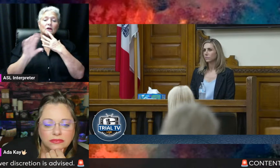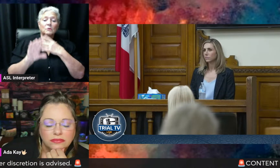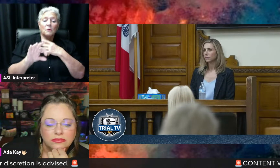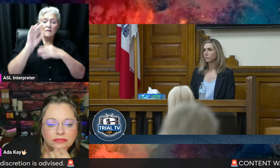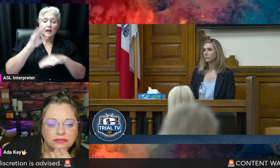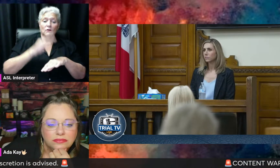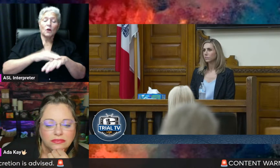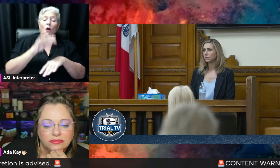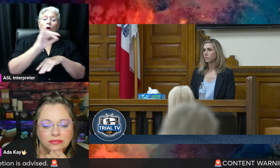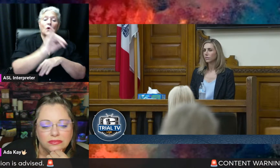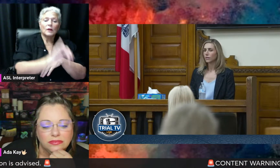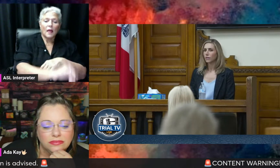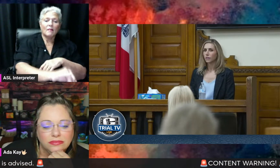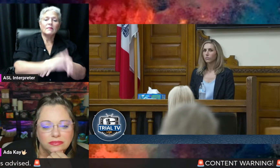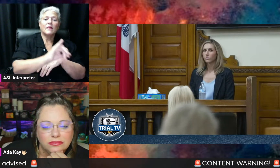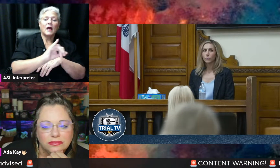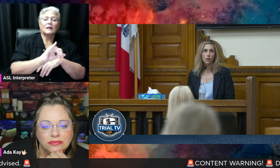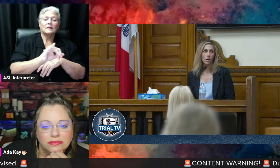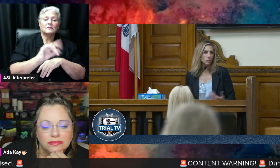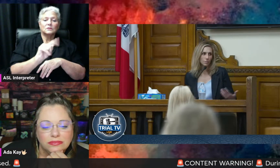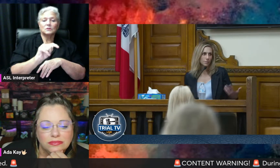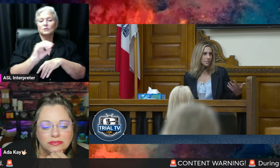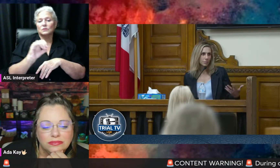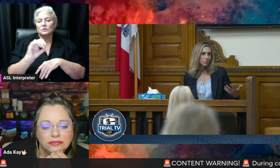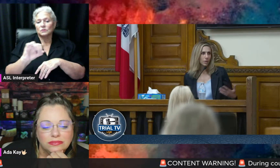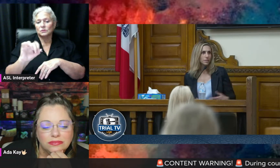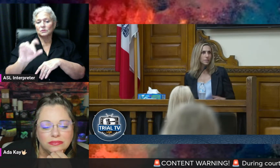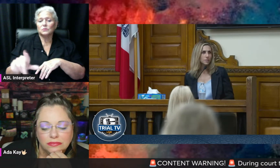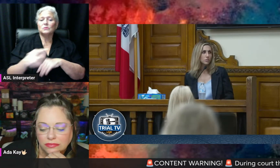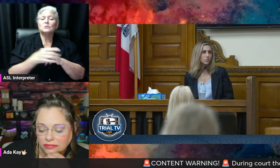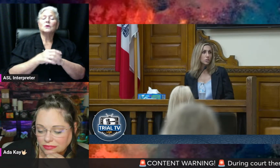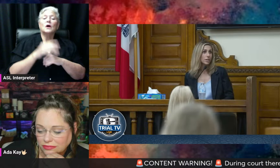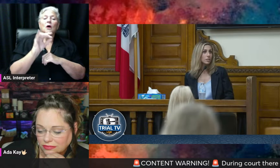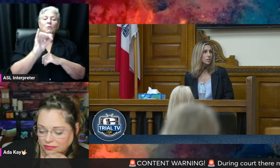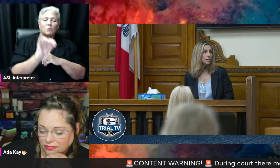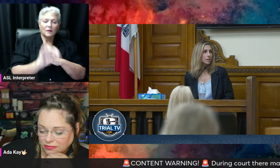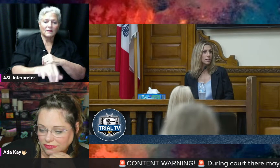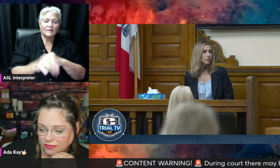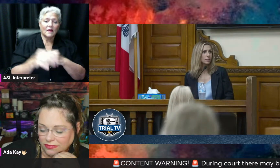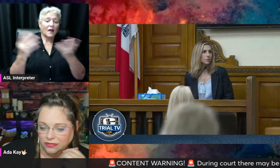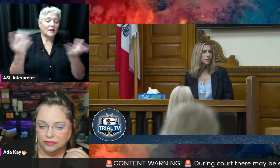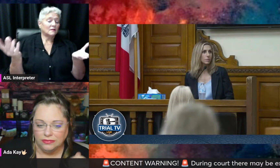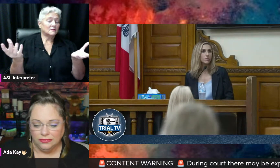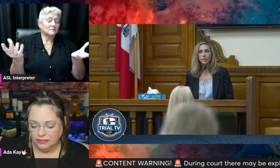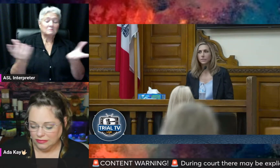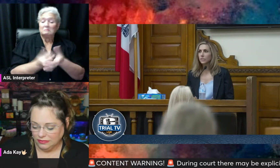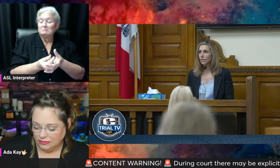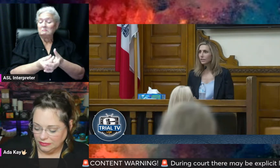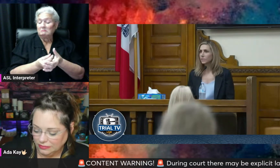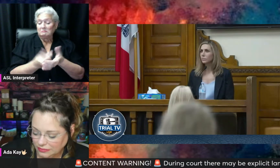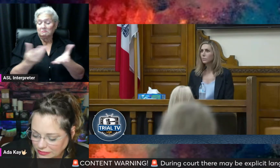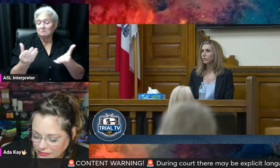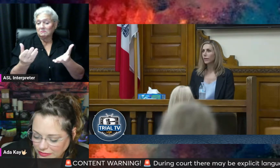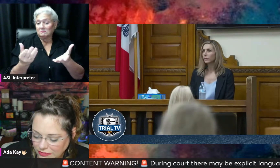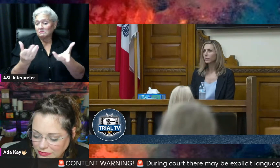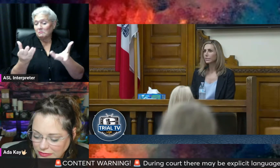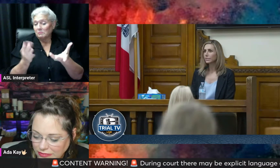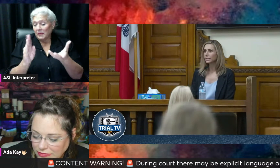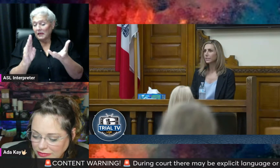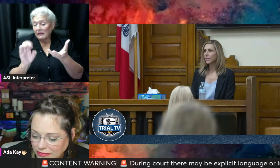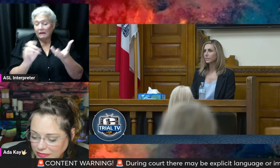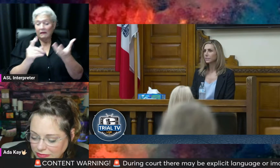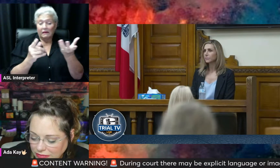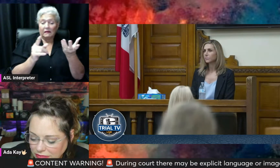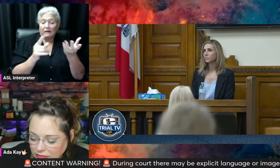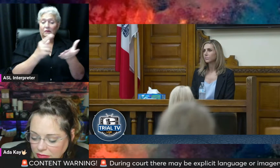the instrument of her death? From an autopsy standpoint, it doesn't change anything, but from an investigative standpoint, that would